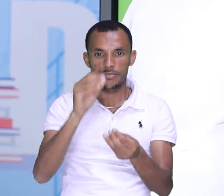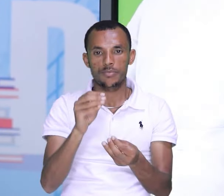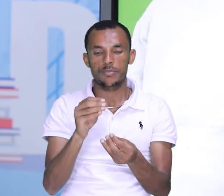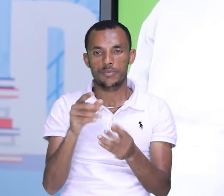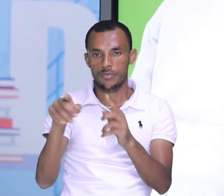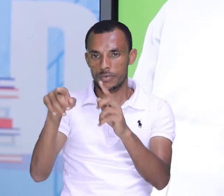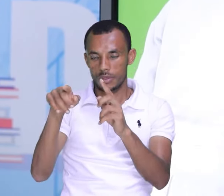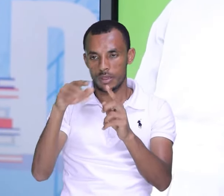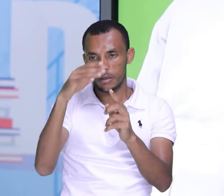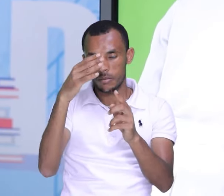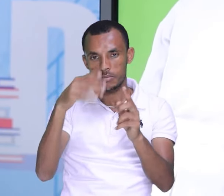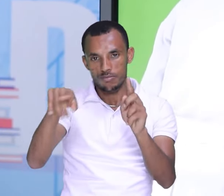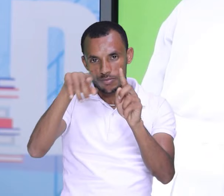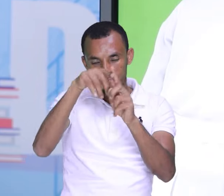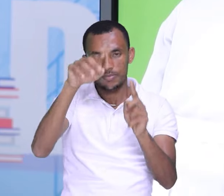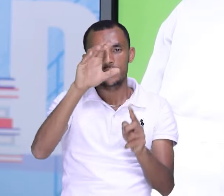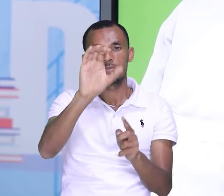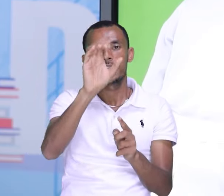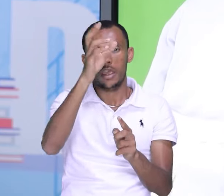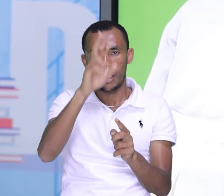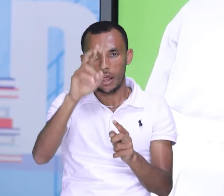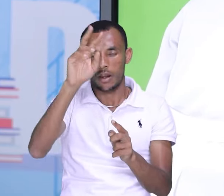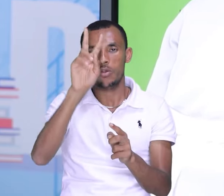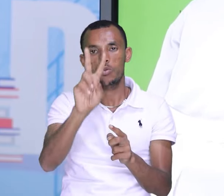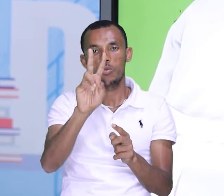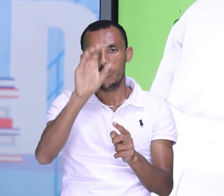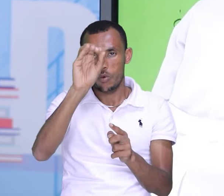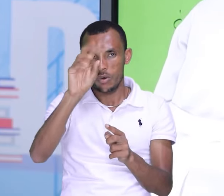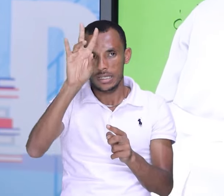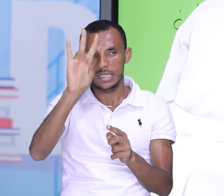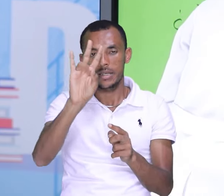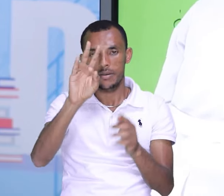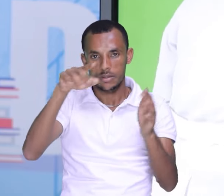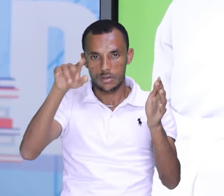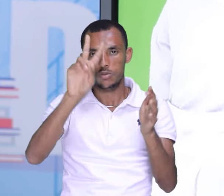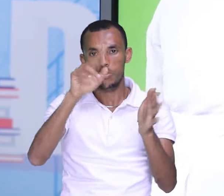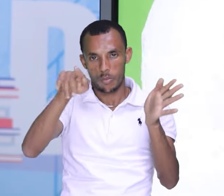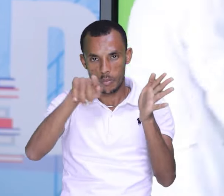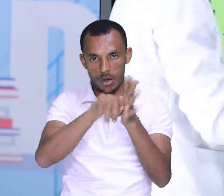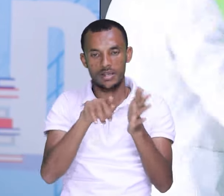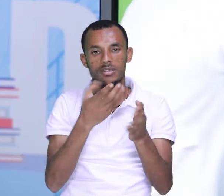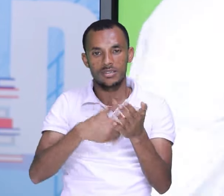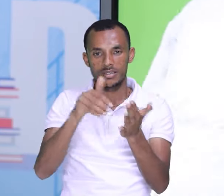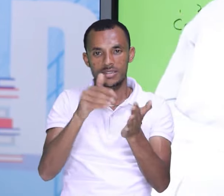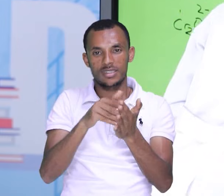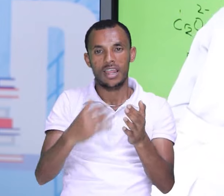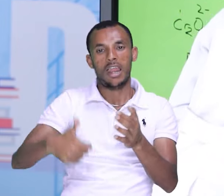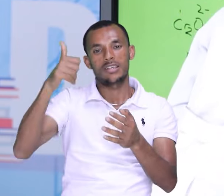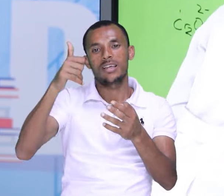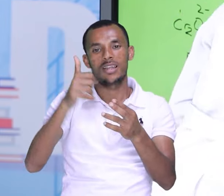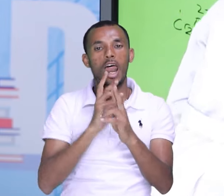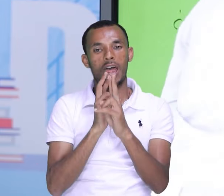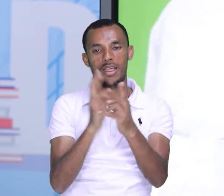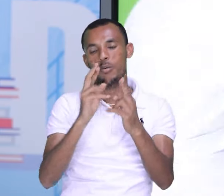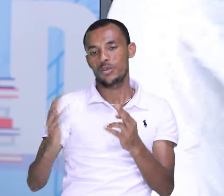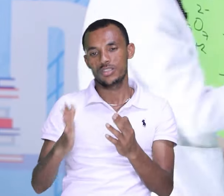this one plus Cr2O7 2 minus again this one. Another reactant